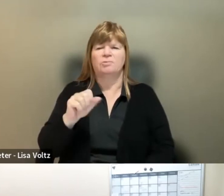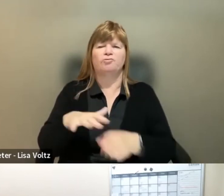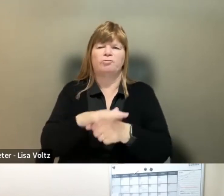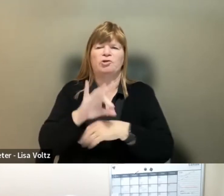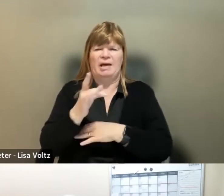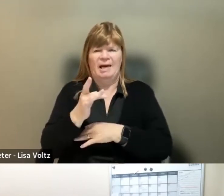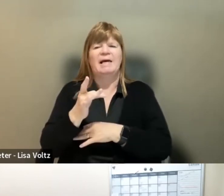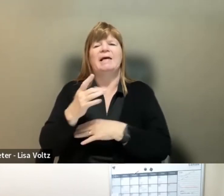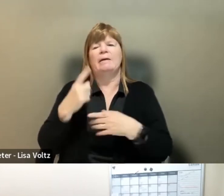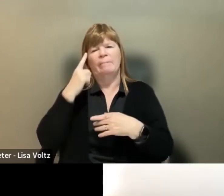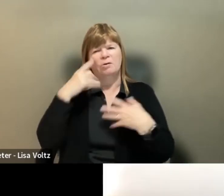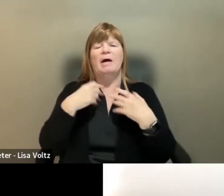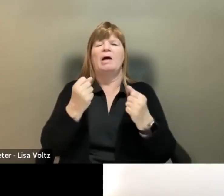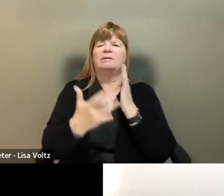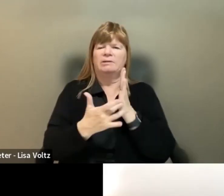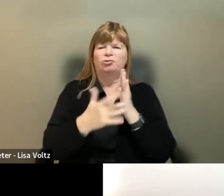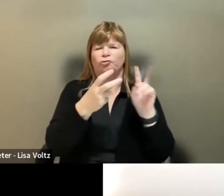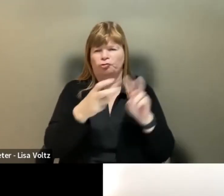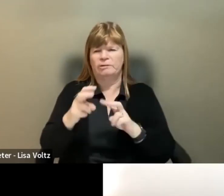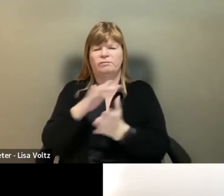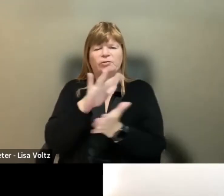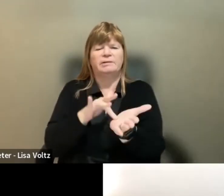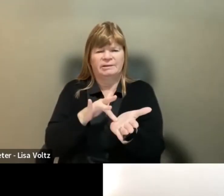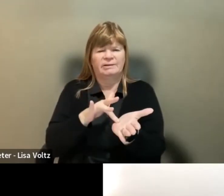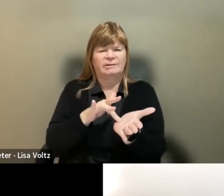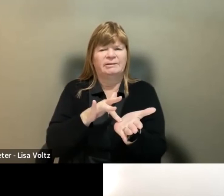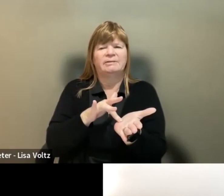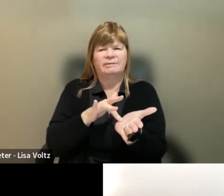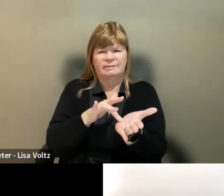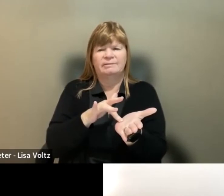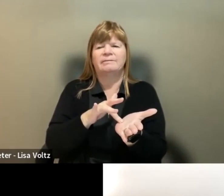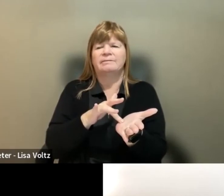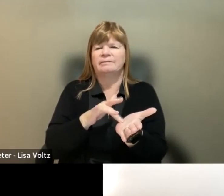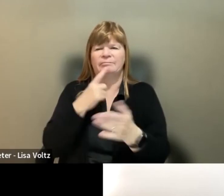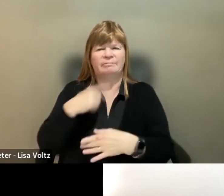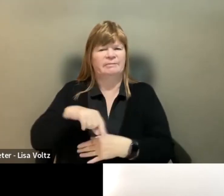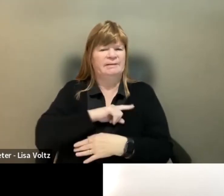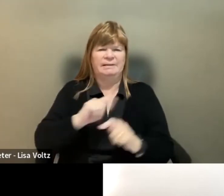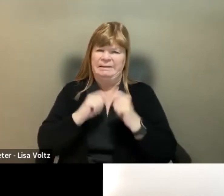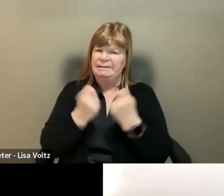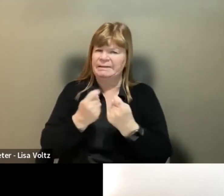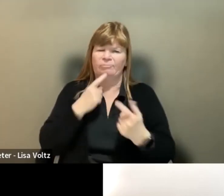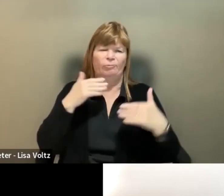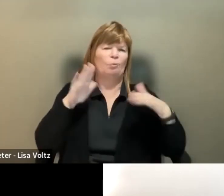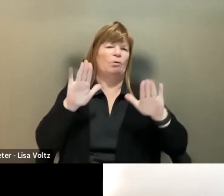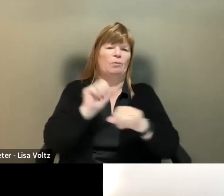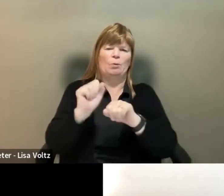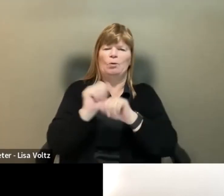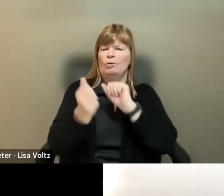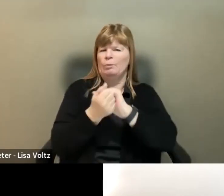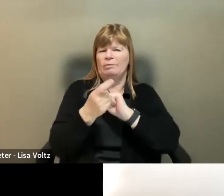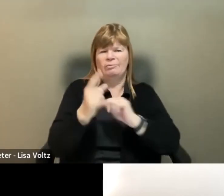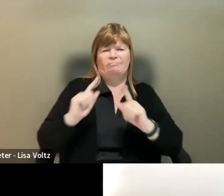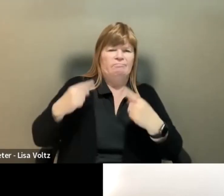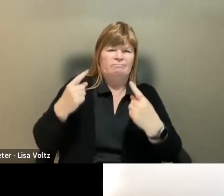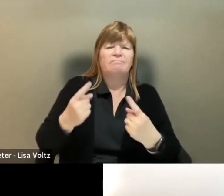Health Technology Transfer Center in NASHA, and we as a team have had the great pleasure of working with Genevieve in the past.